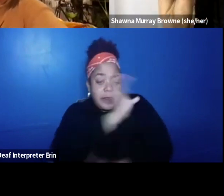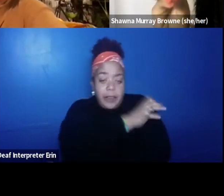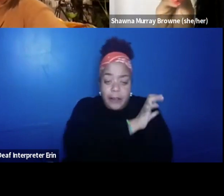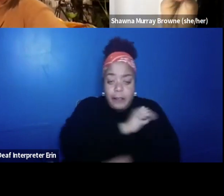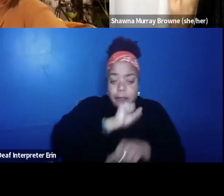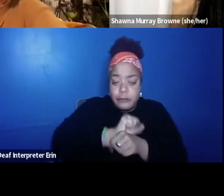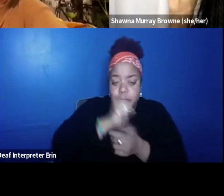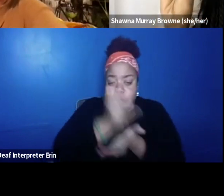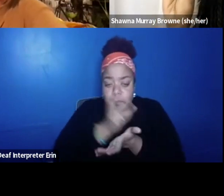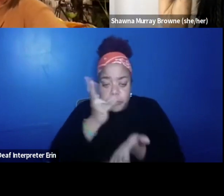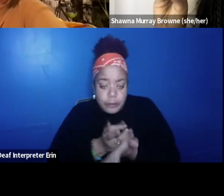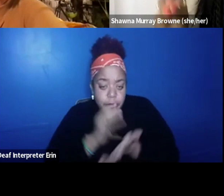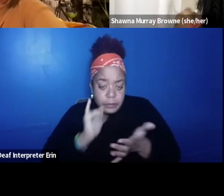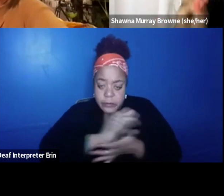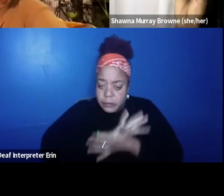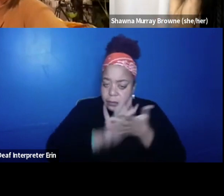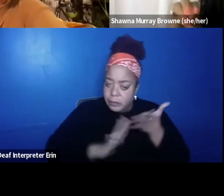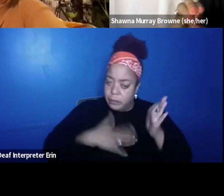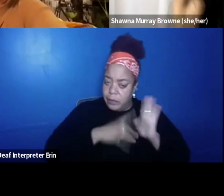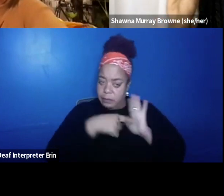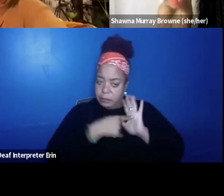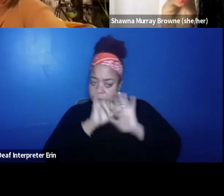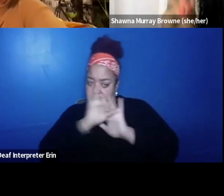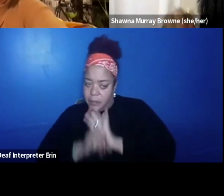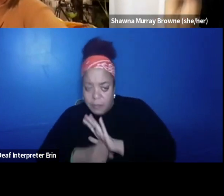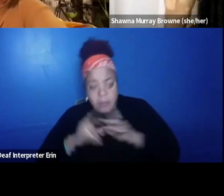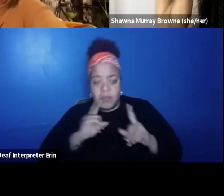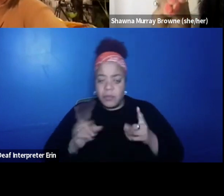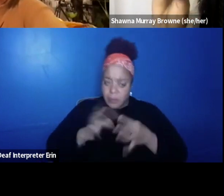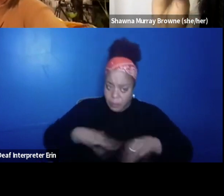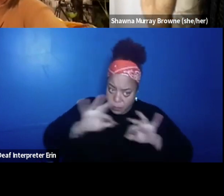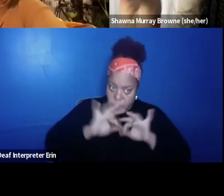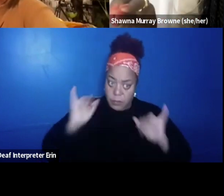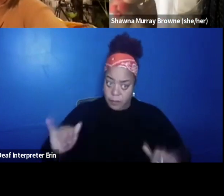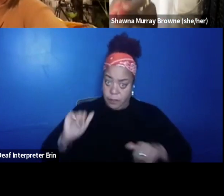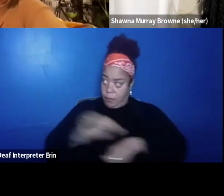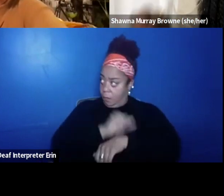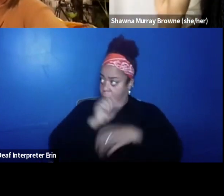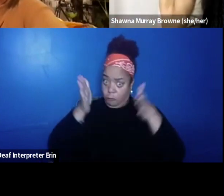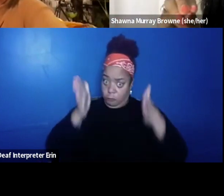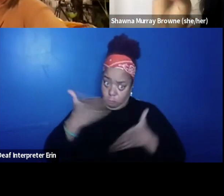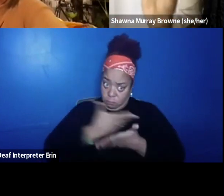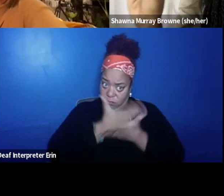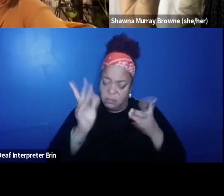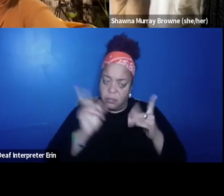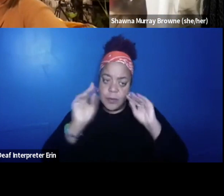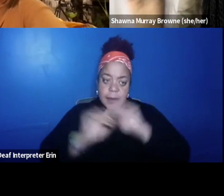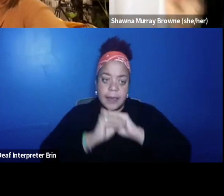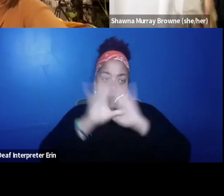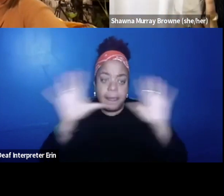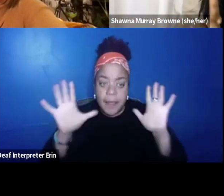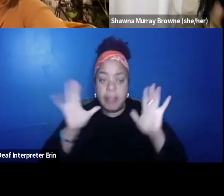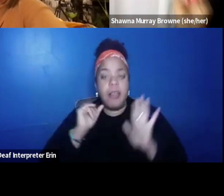all practitioners are super clear about the difference between the code of conduct that guides their